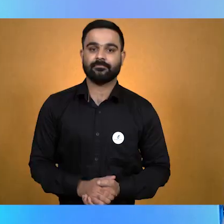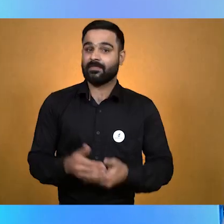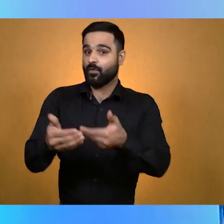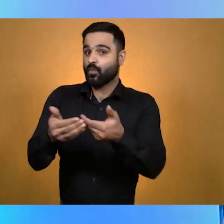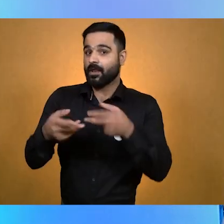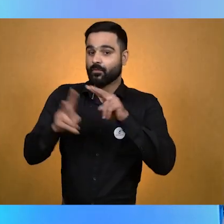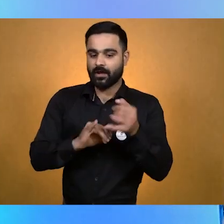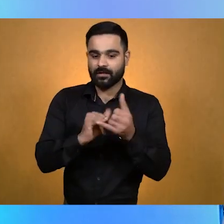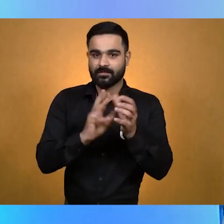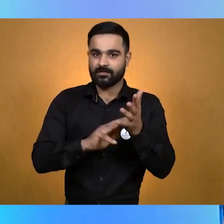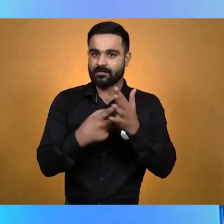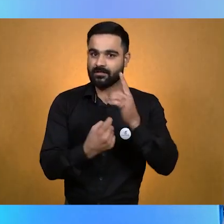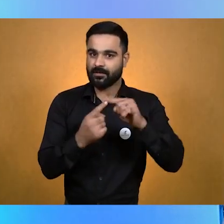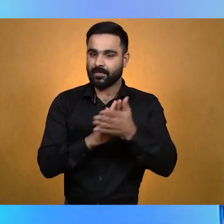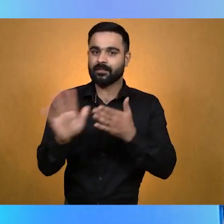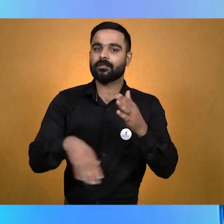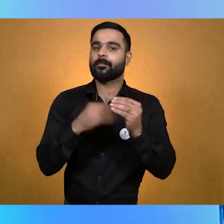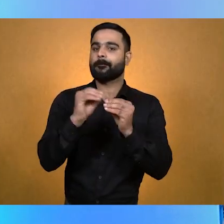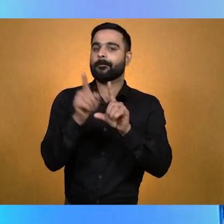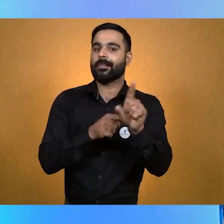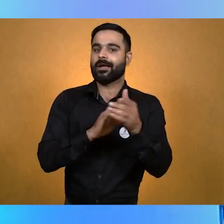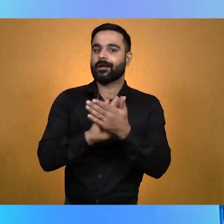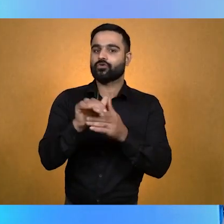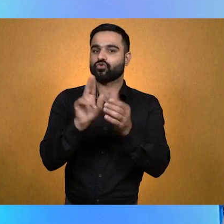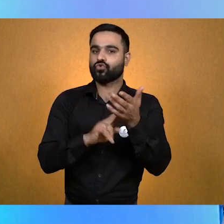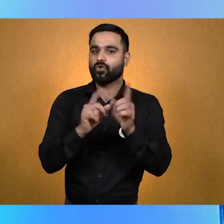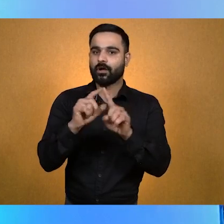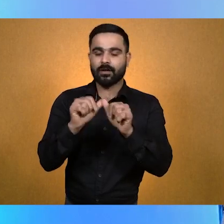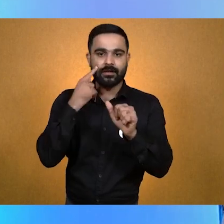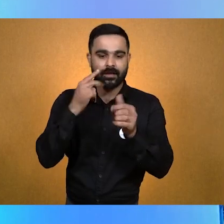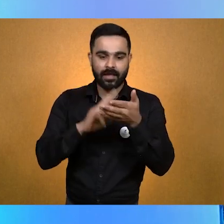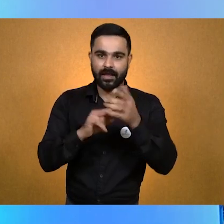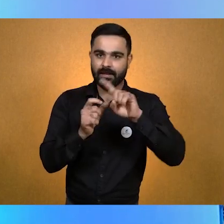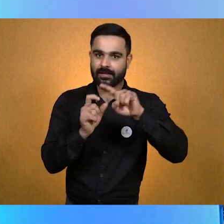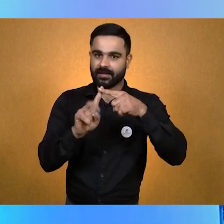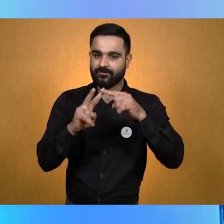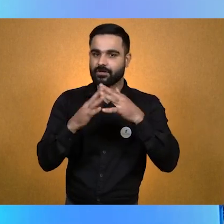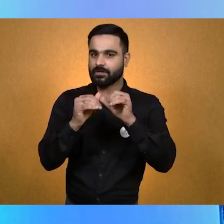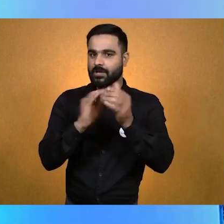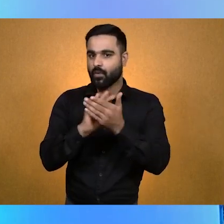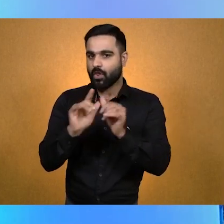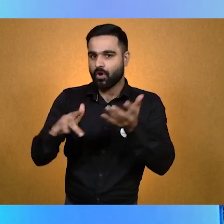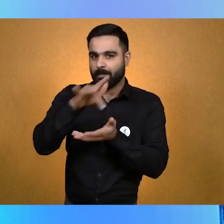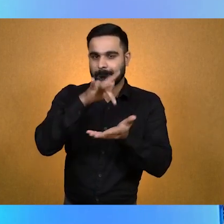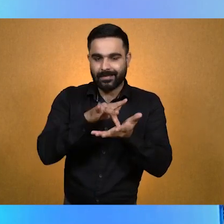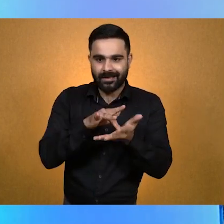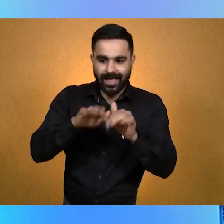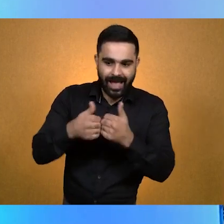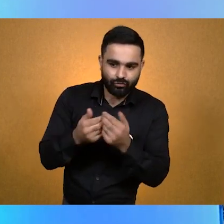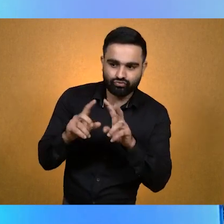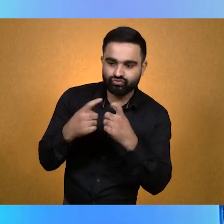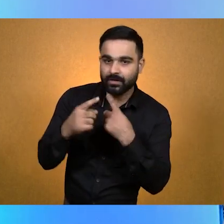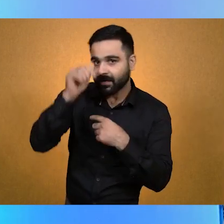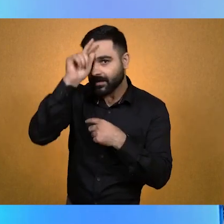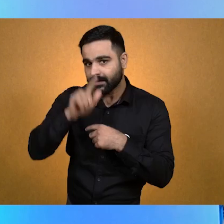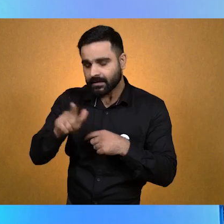Welcome back to Samarth by Hyundai in partnership with NDTV Town Hall. Now, in this segment, let's talk about how we can capitalize on